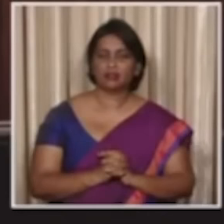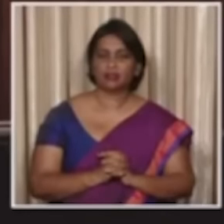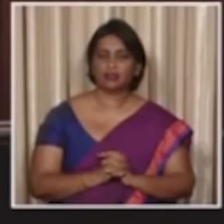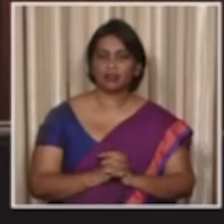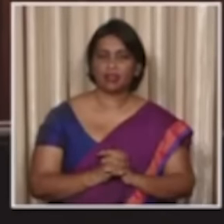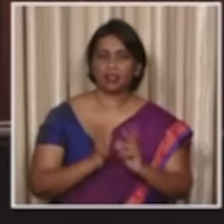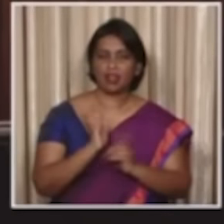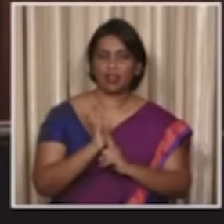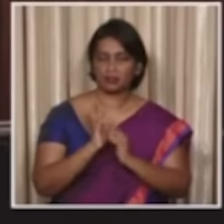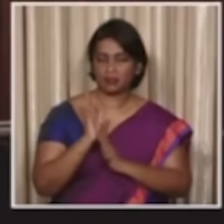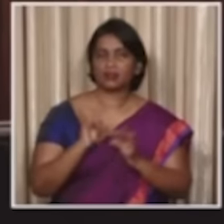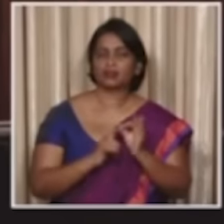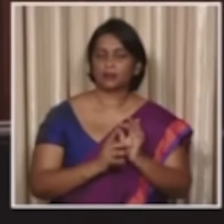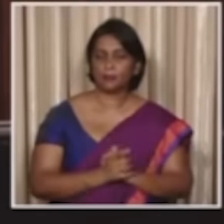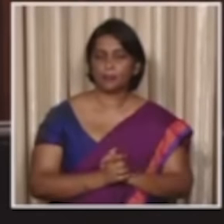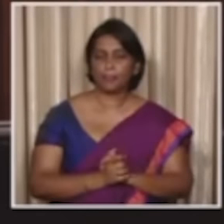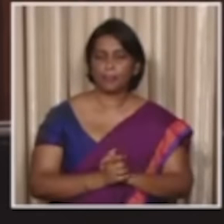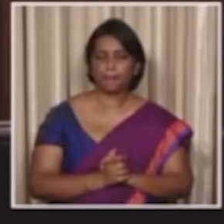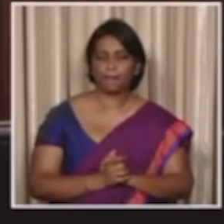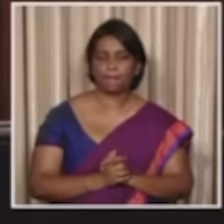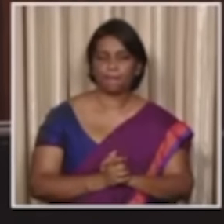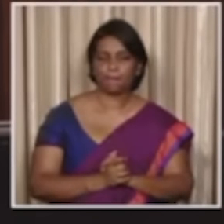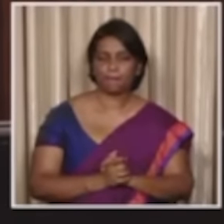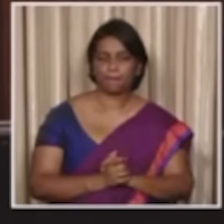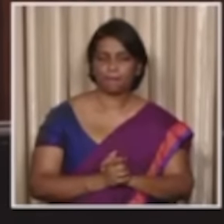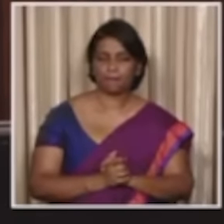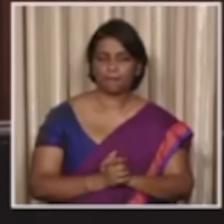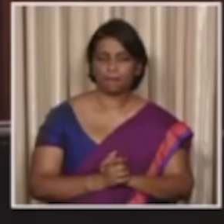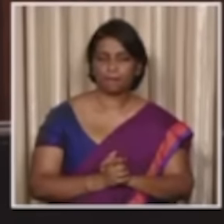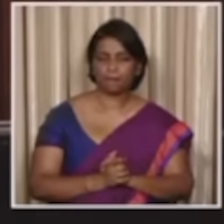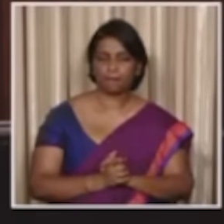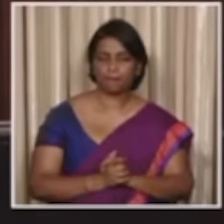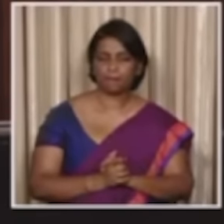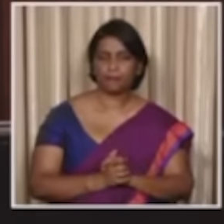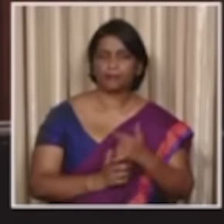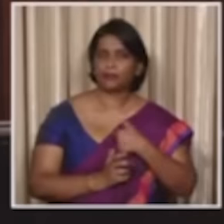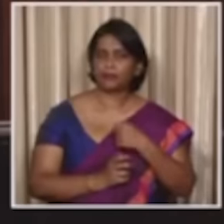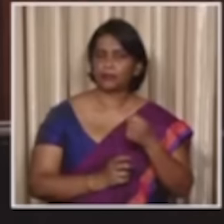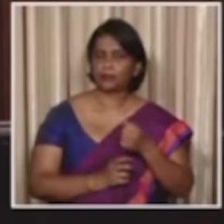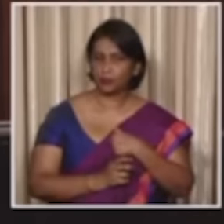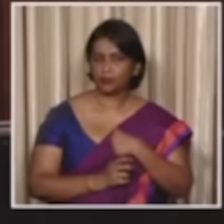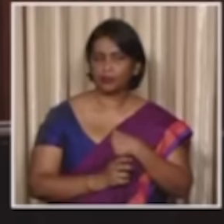Garu Lakshman Kiriyad Mantra. My name should have been called.